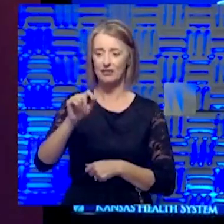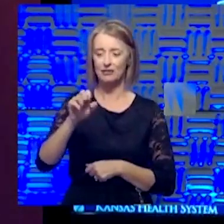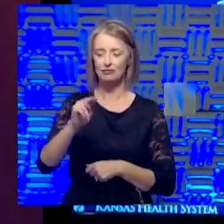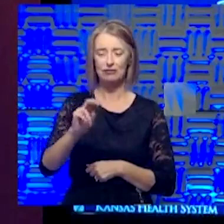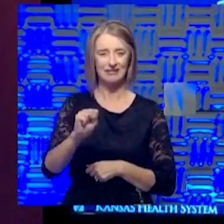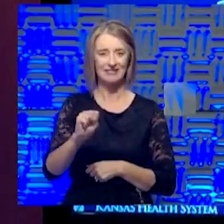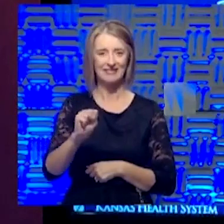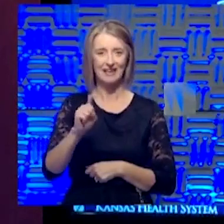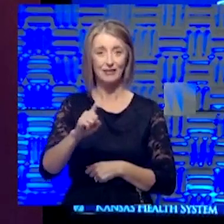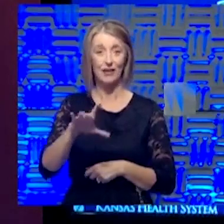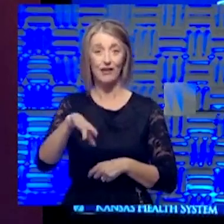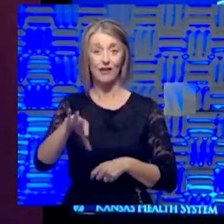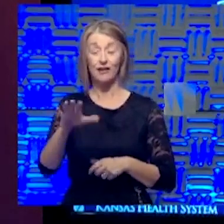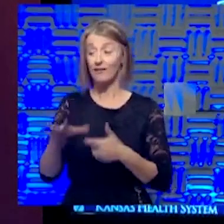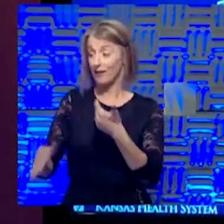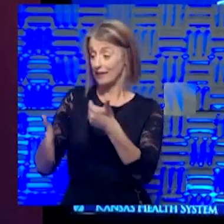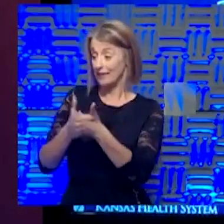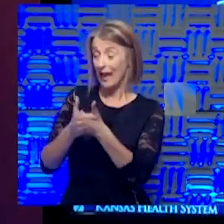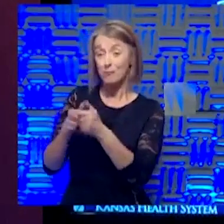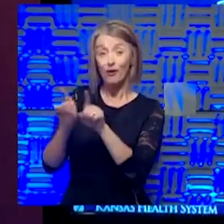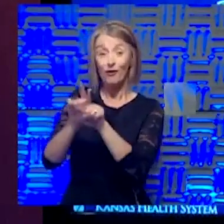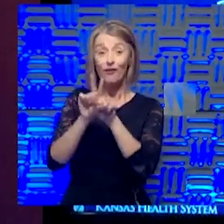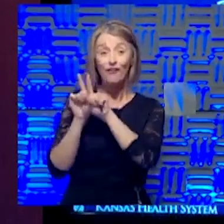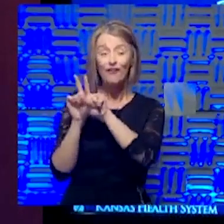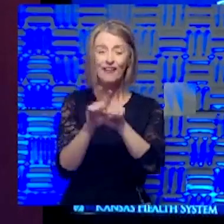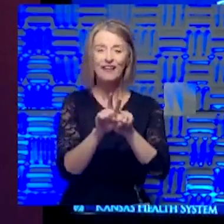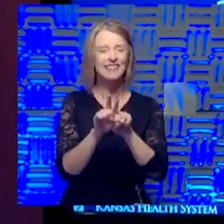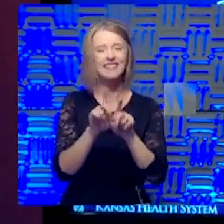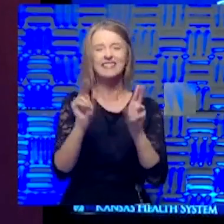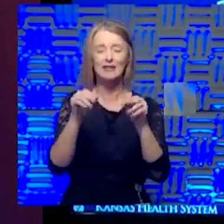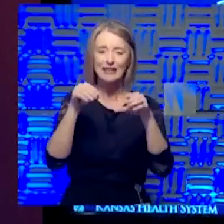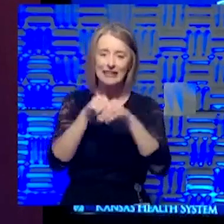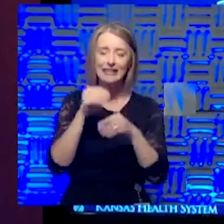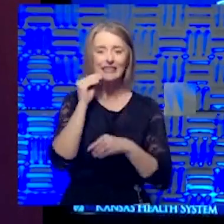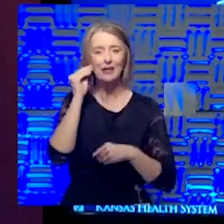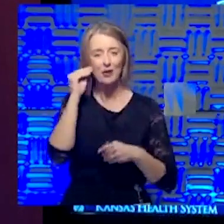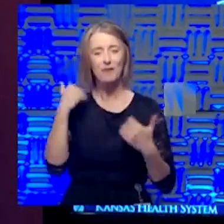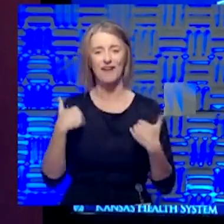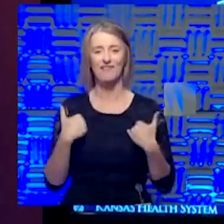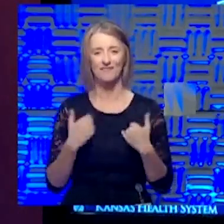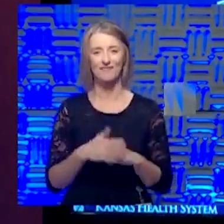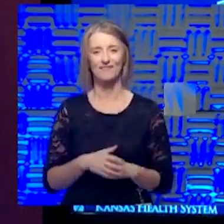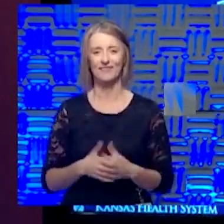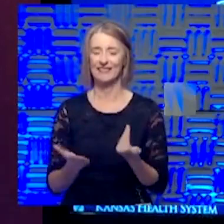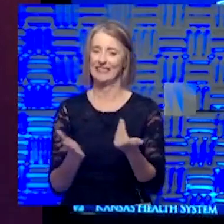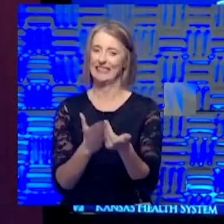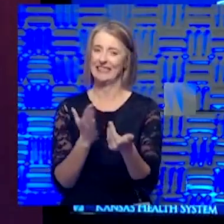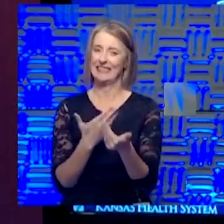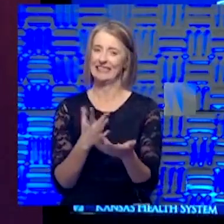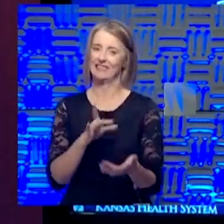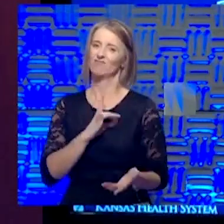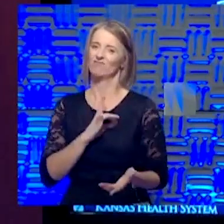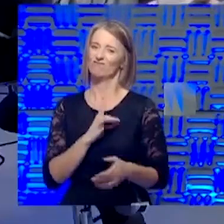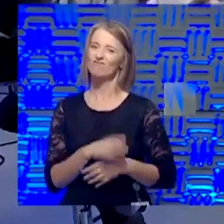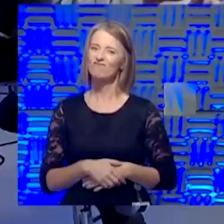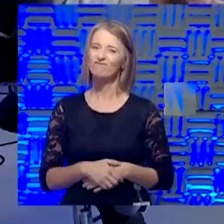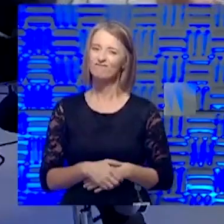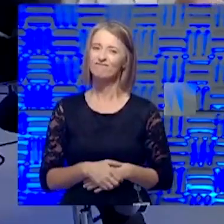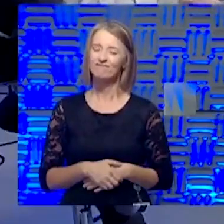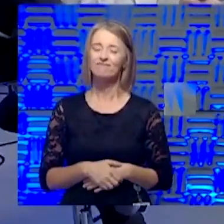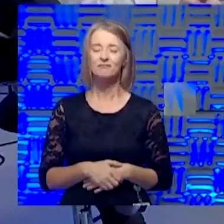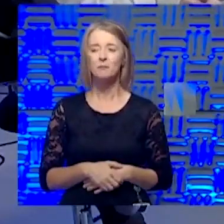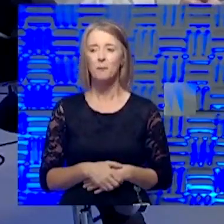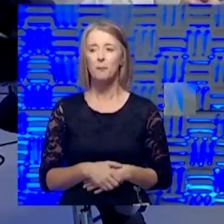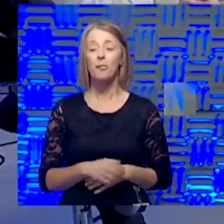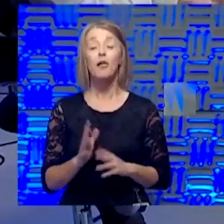to worry about going to find your neighbor in No. order to find more pathogens. They're right there in your house, and it's easy. They're easy enough to get to. I mean, a lot of